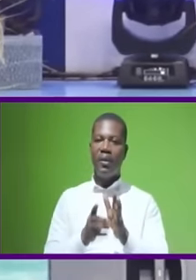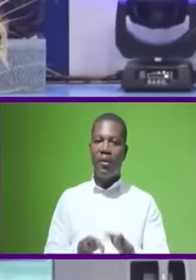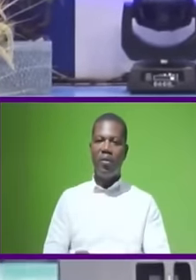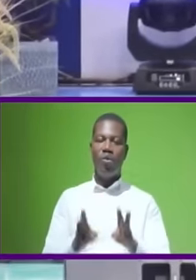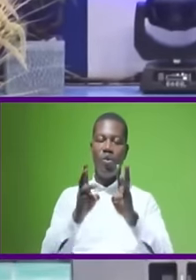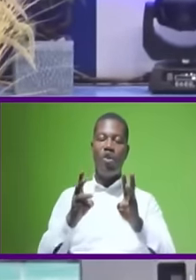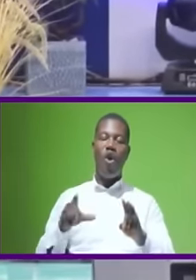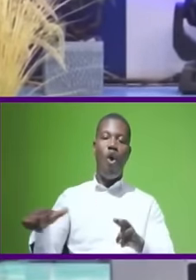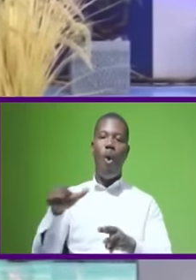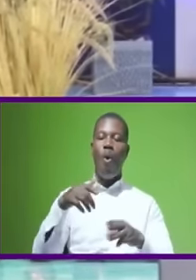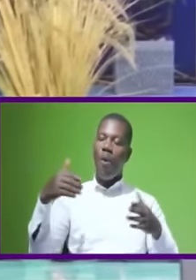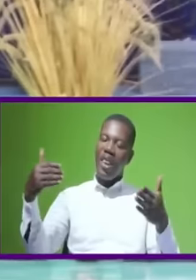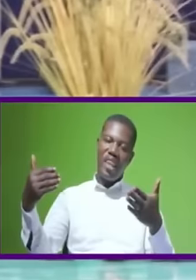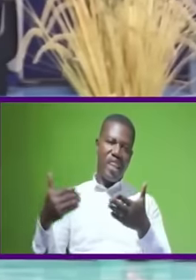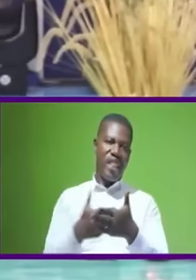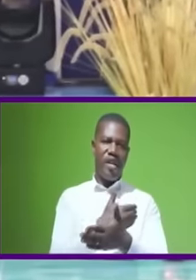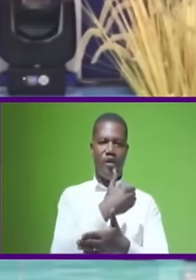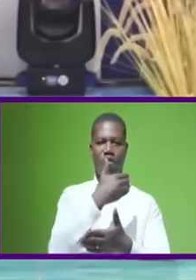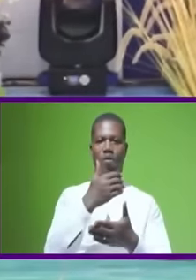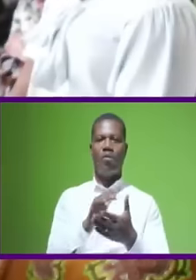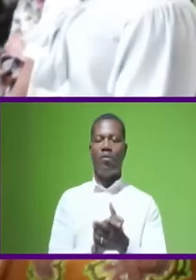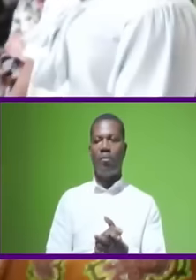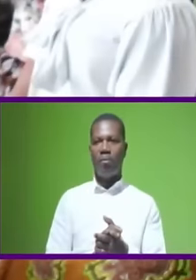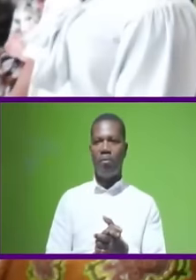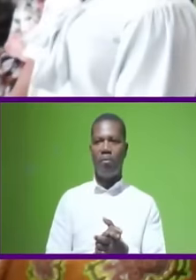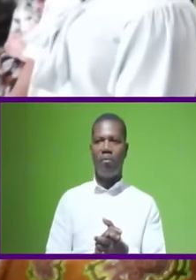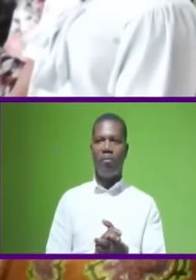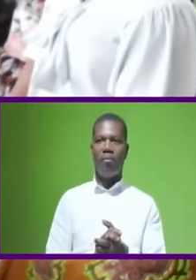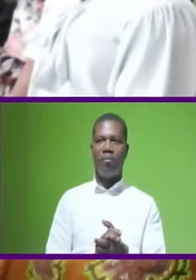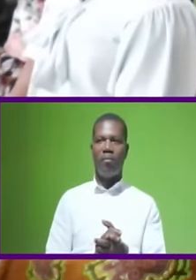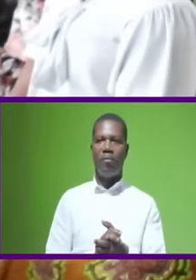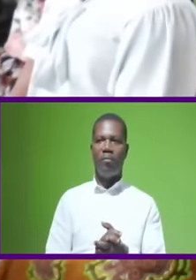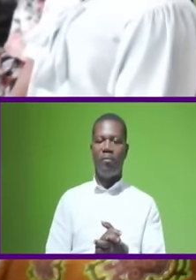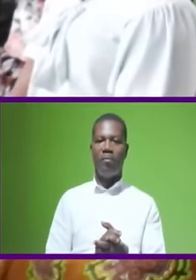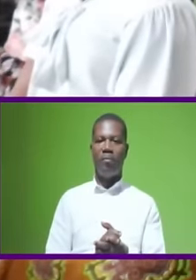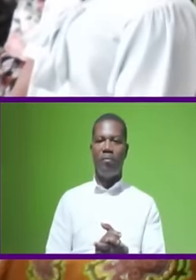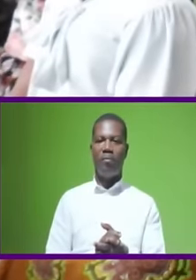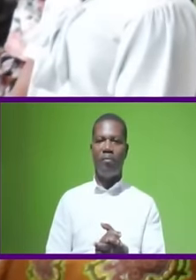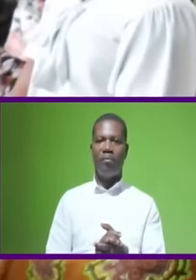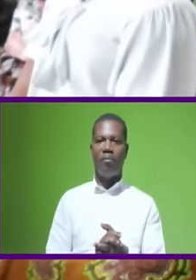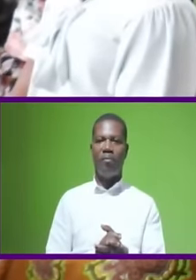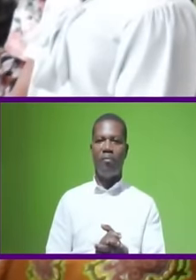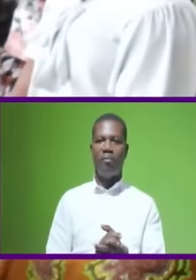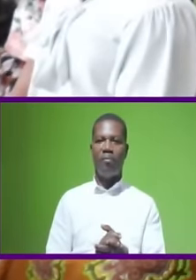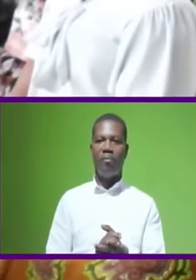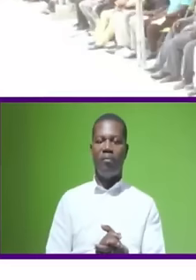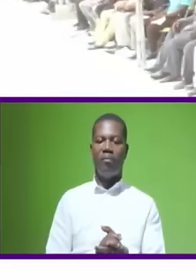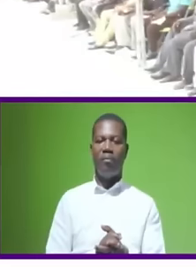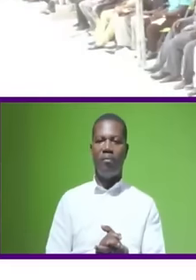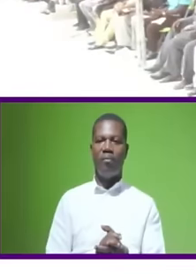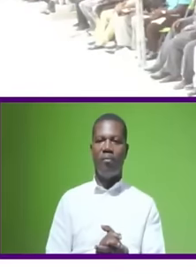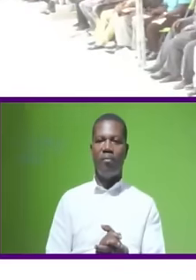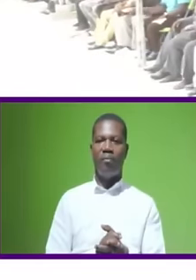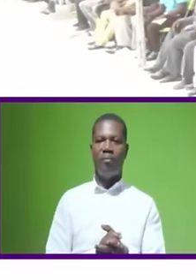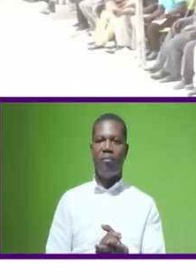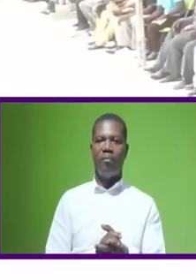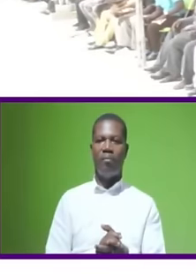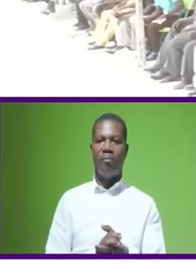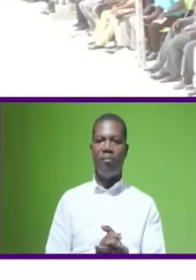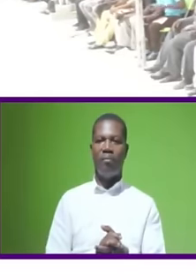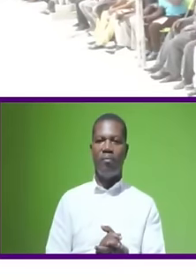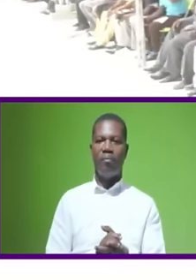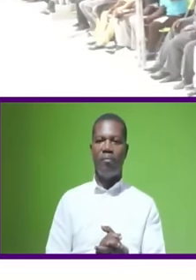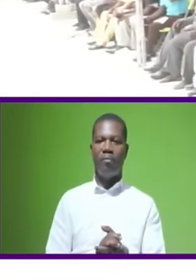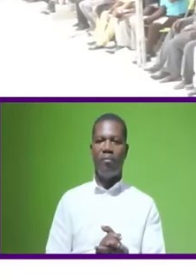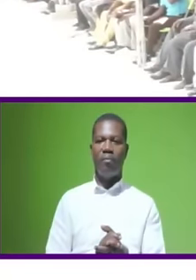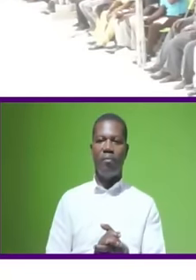brand new. My prayer materials, its basis and foundation, and then its directions are all brand new. Said